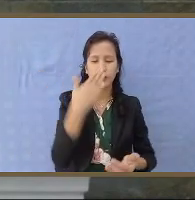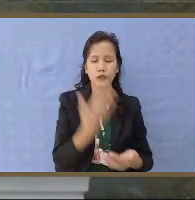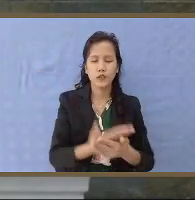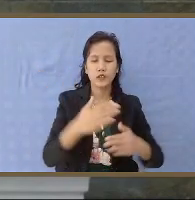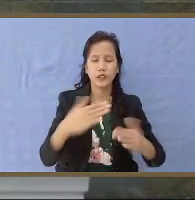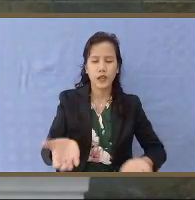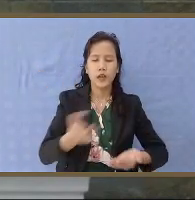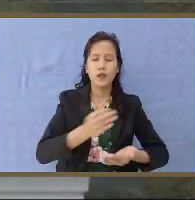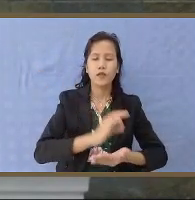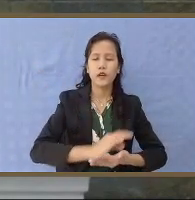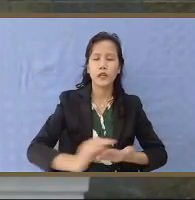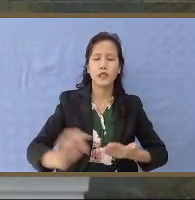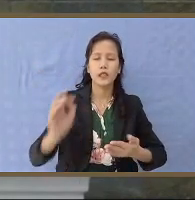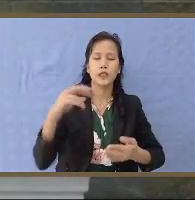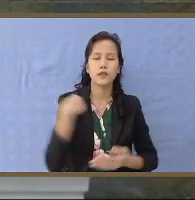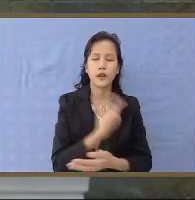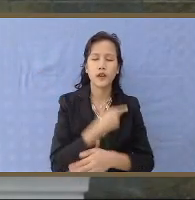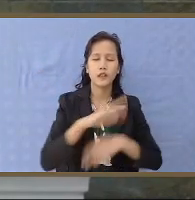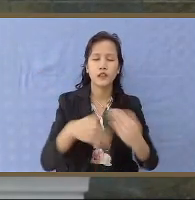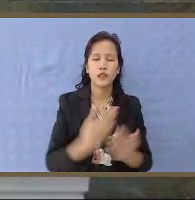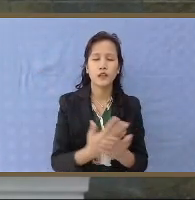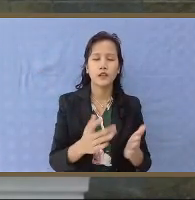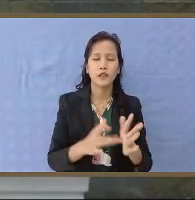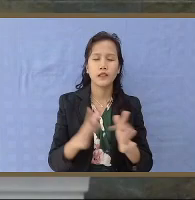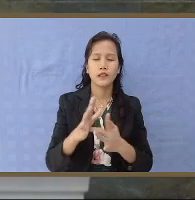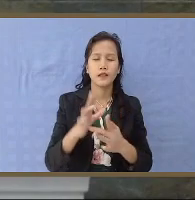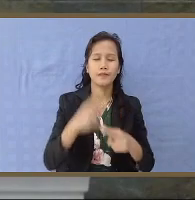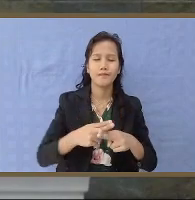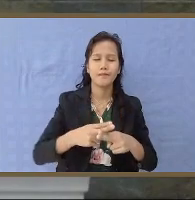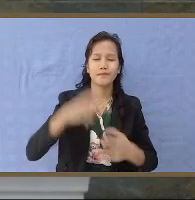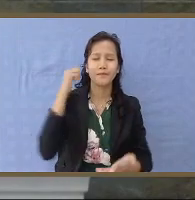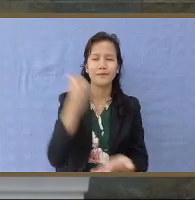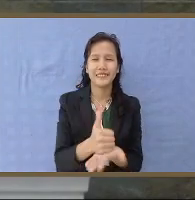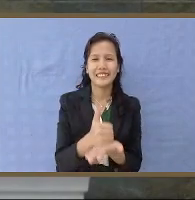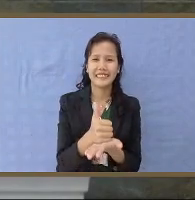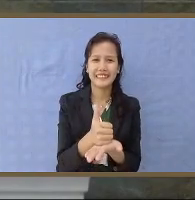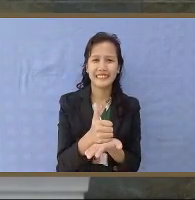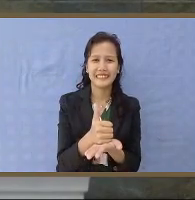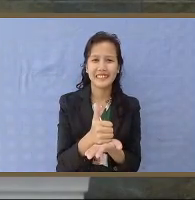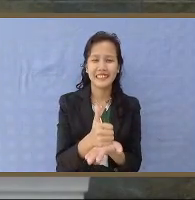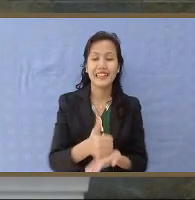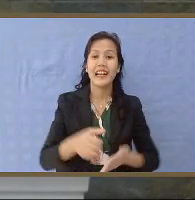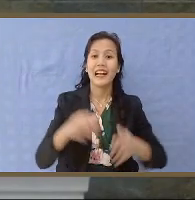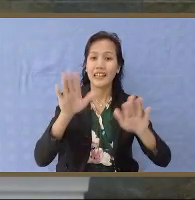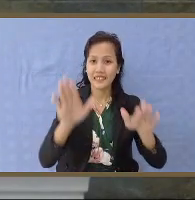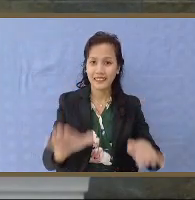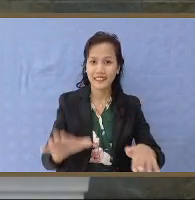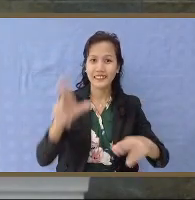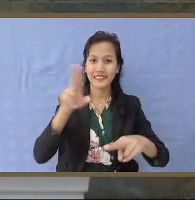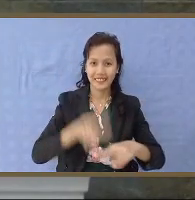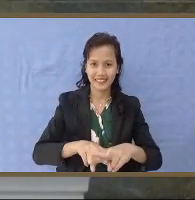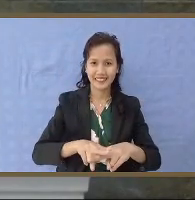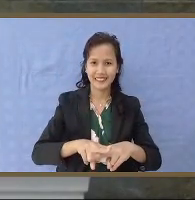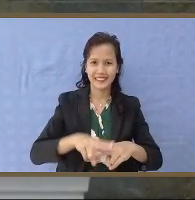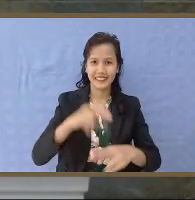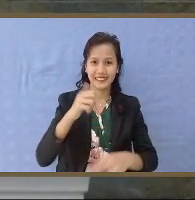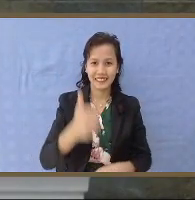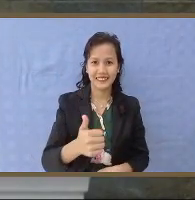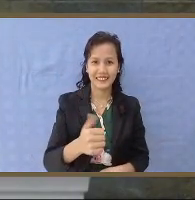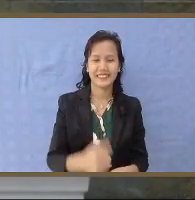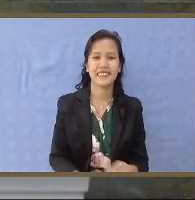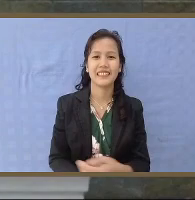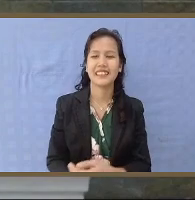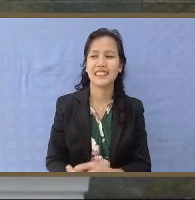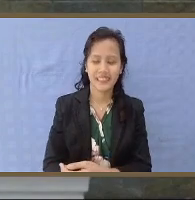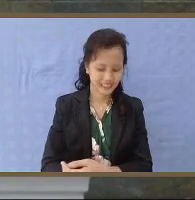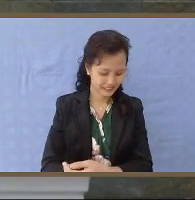all unrighteousness. In Jesus' name, amen. All right, thank you. You may be seated in the presence of